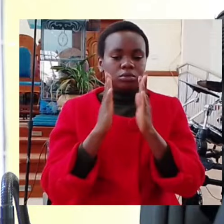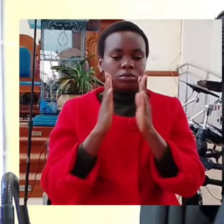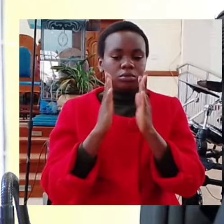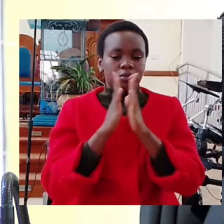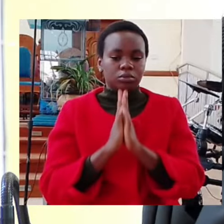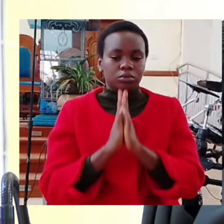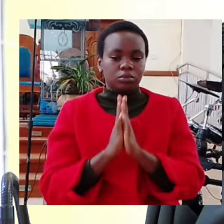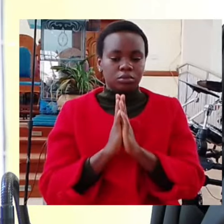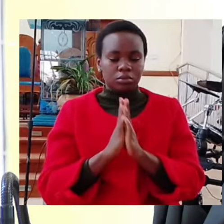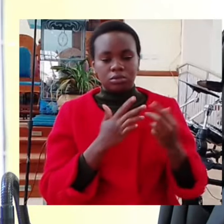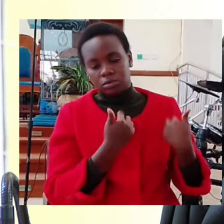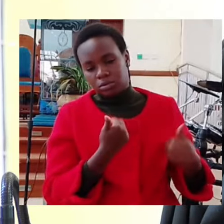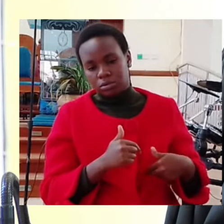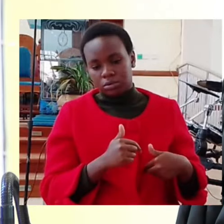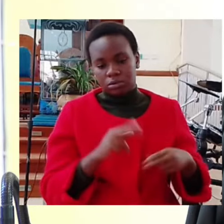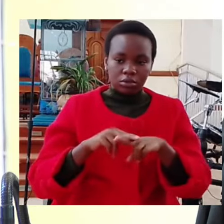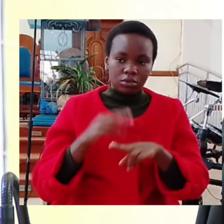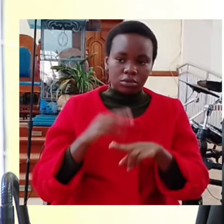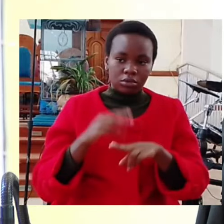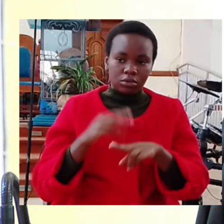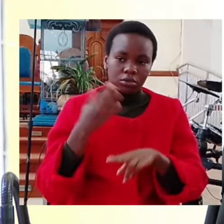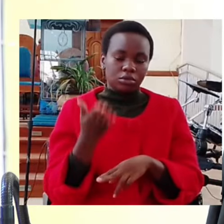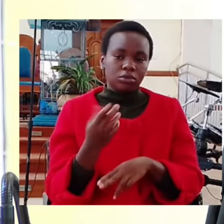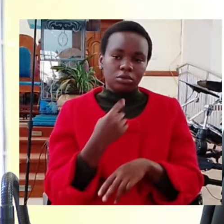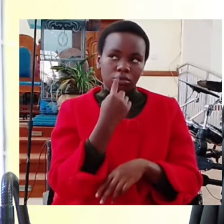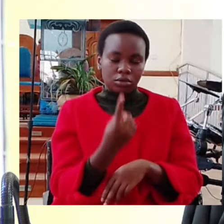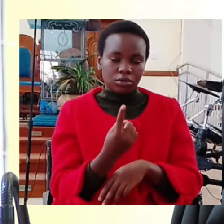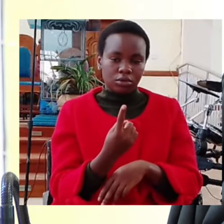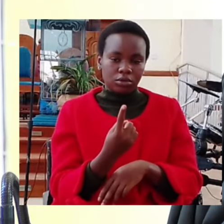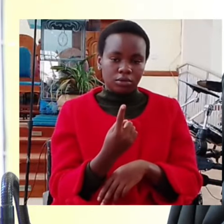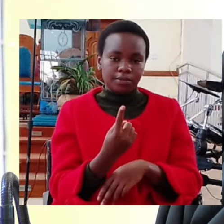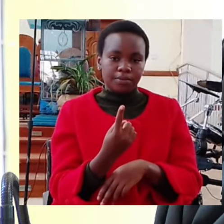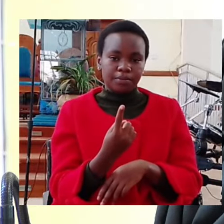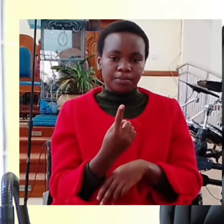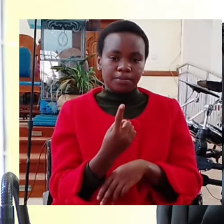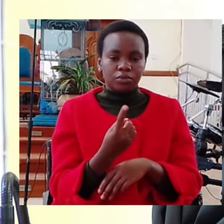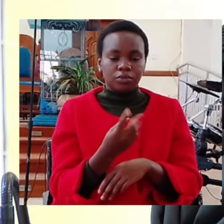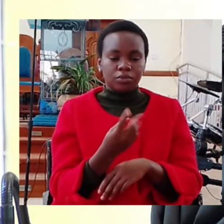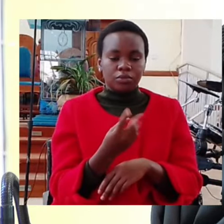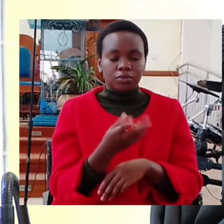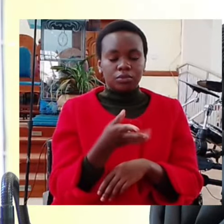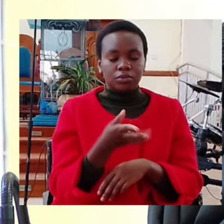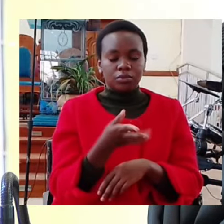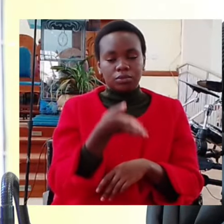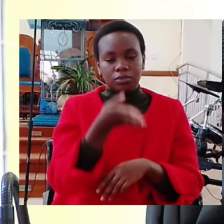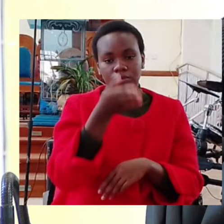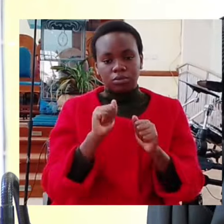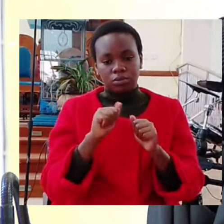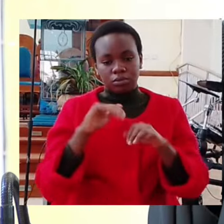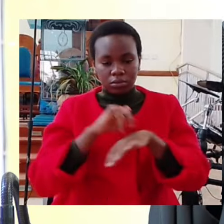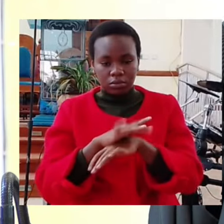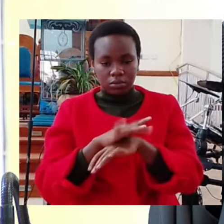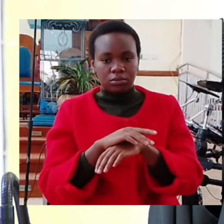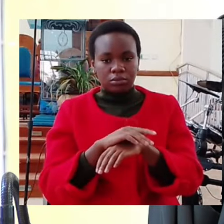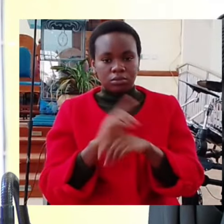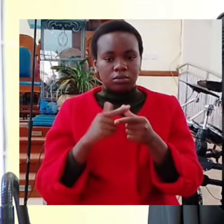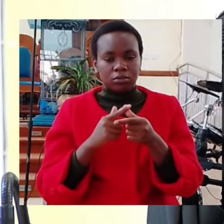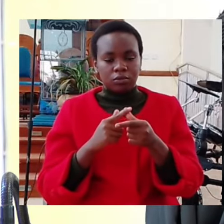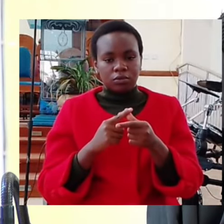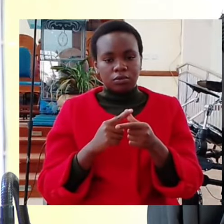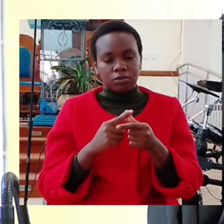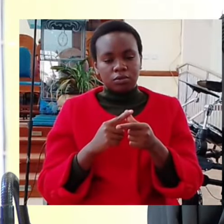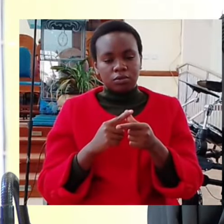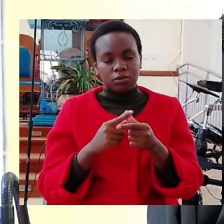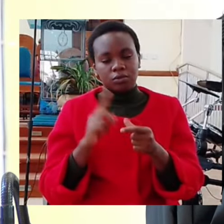ngoro jikarite thi haria ngauga Mwathani kota gituma tuhote kurekia nyobeo tuone